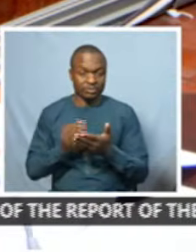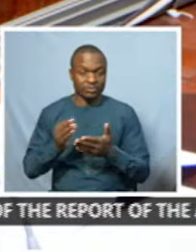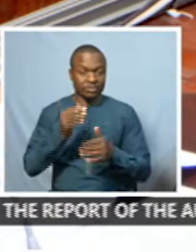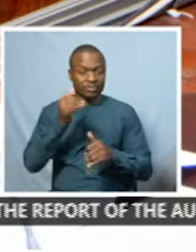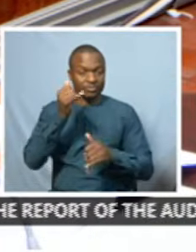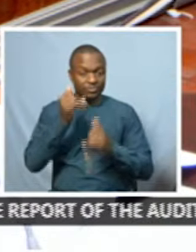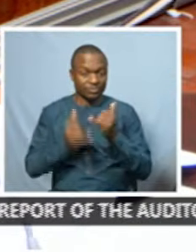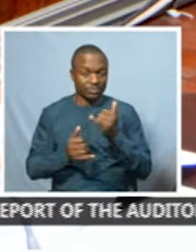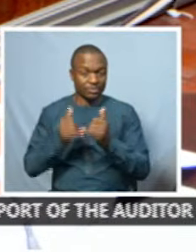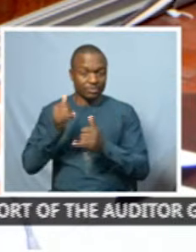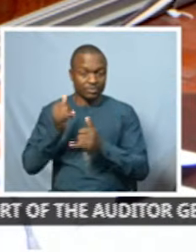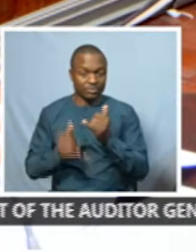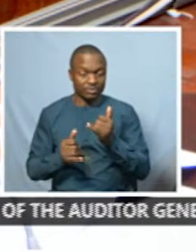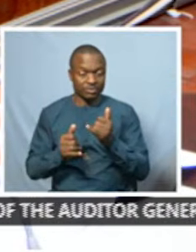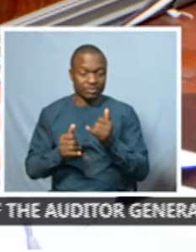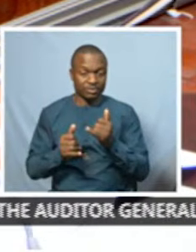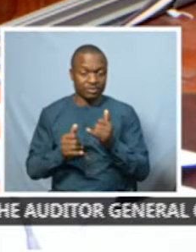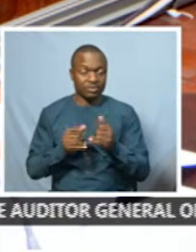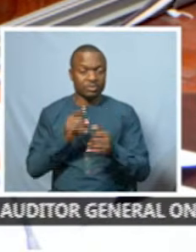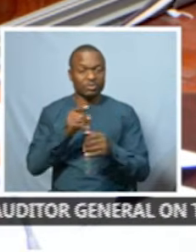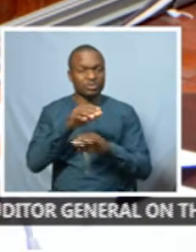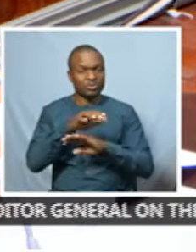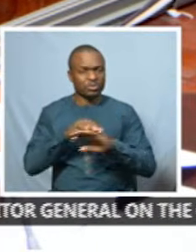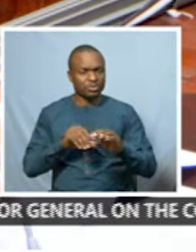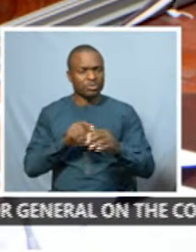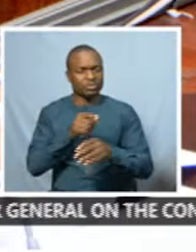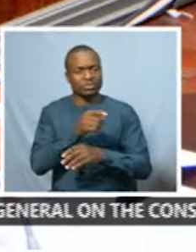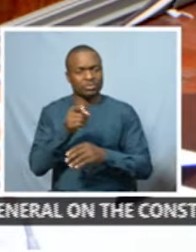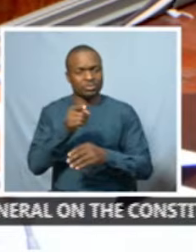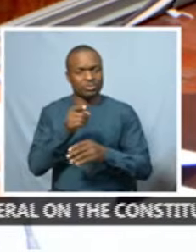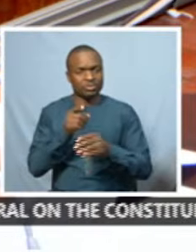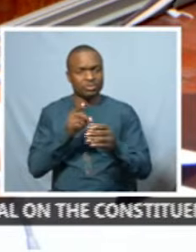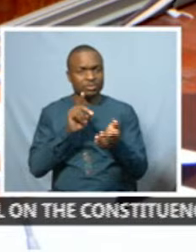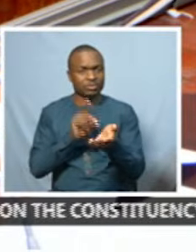of concrete, or what do you call those,